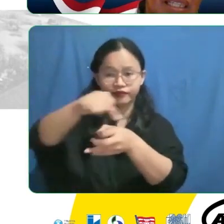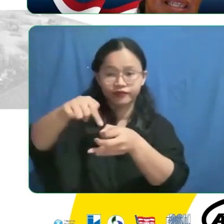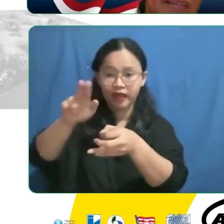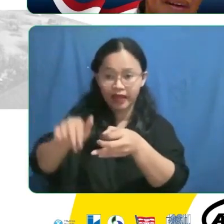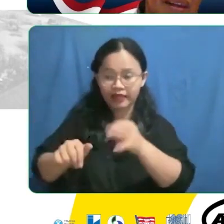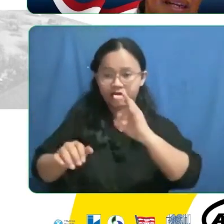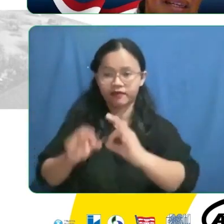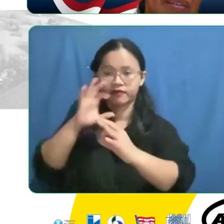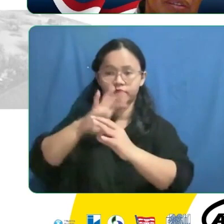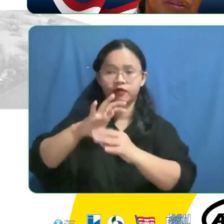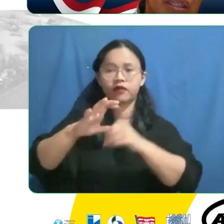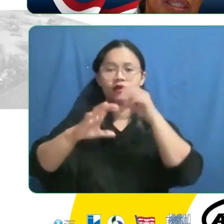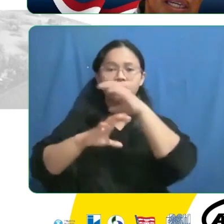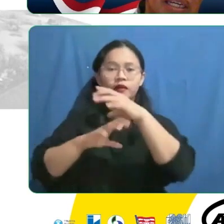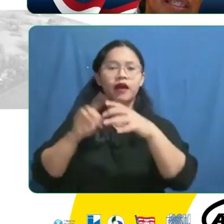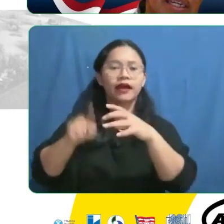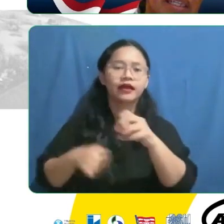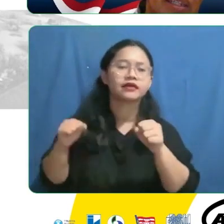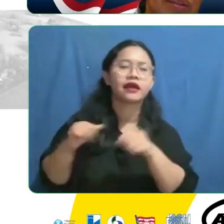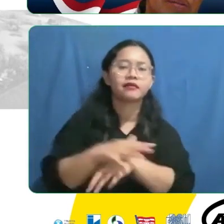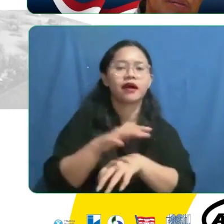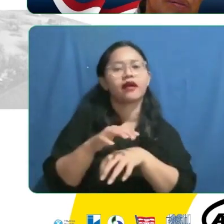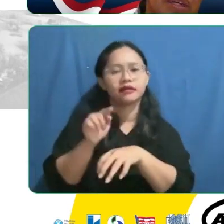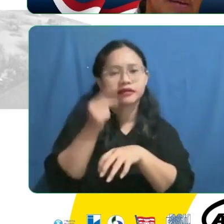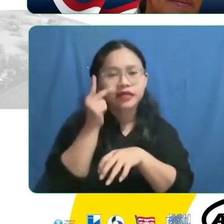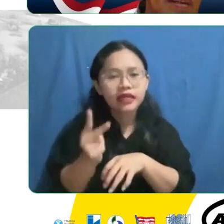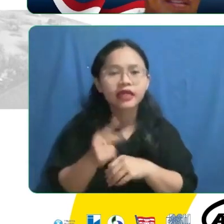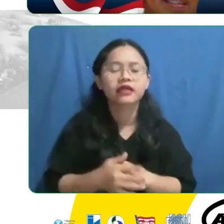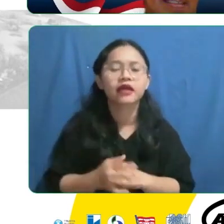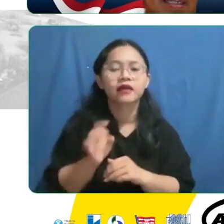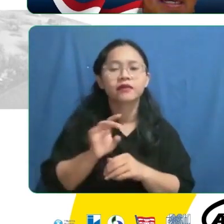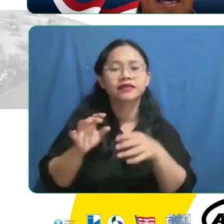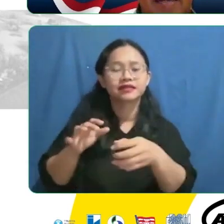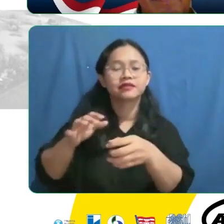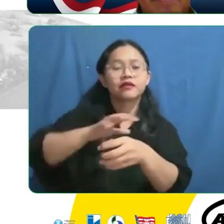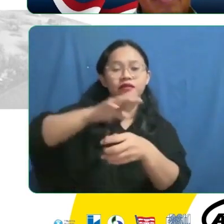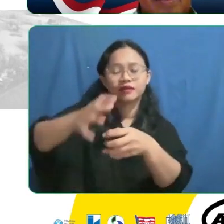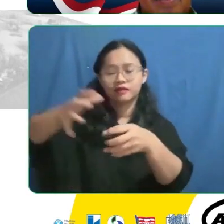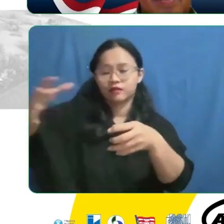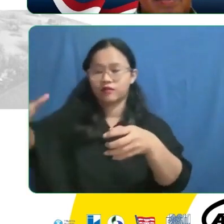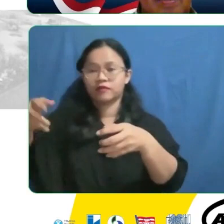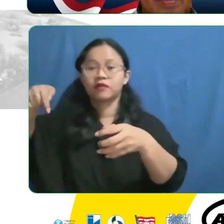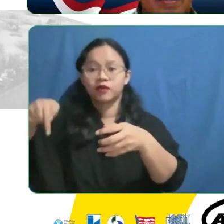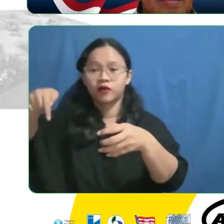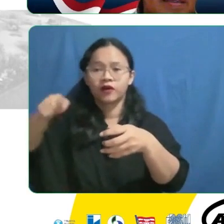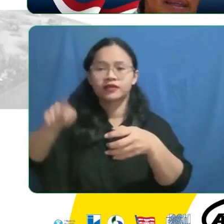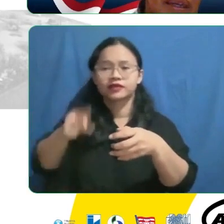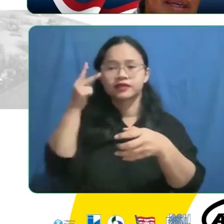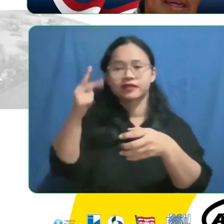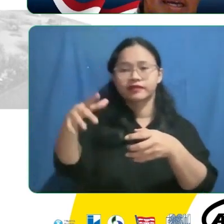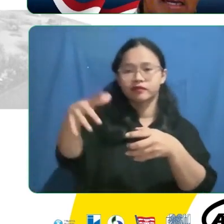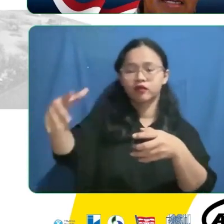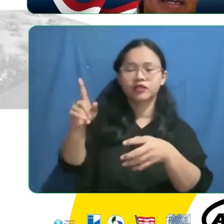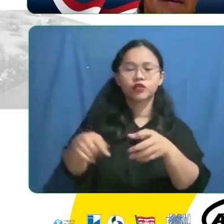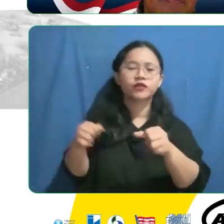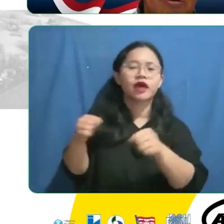sea level, and also the increasing CO2 levels, and uh,